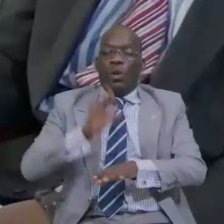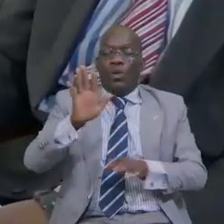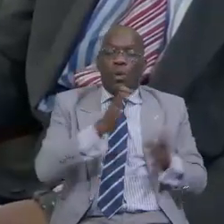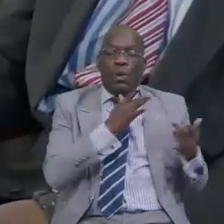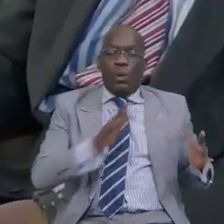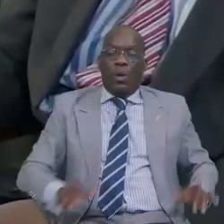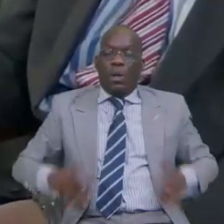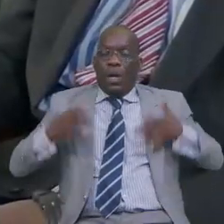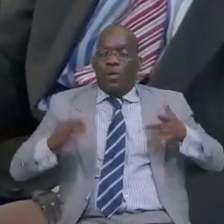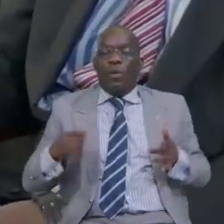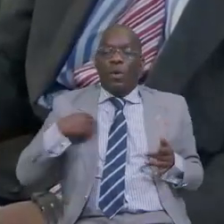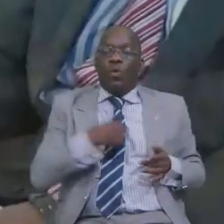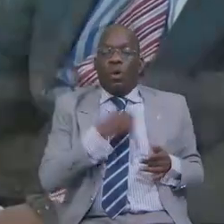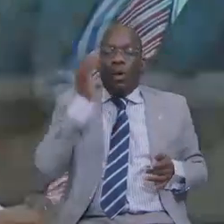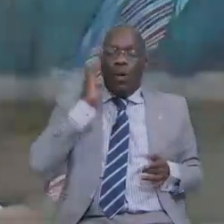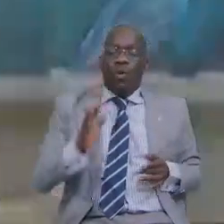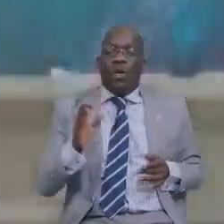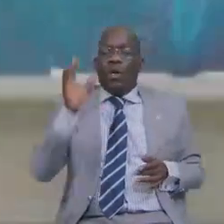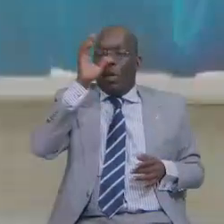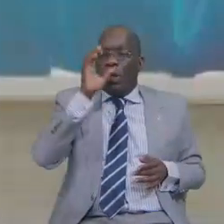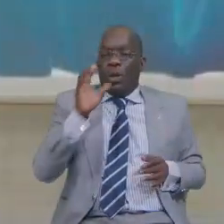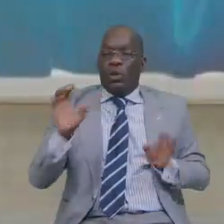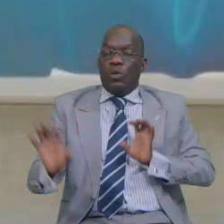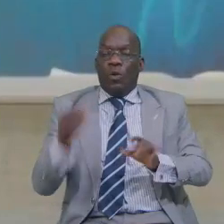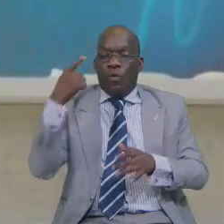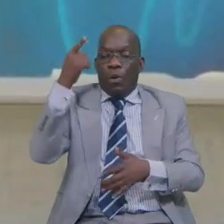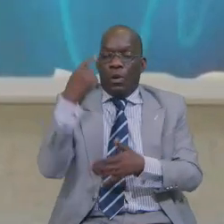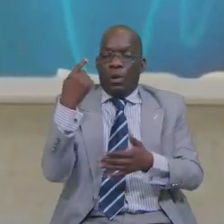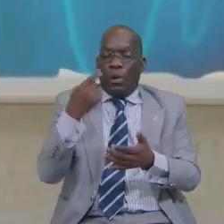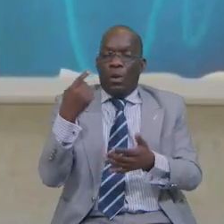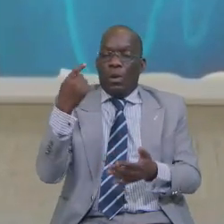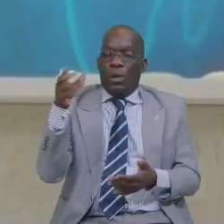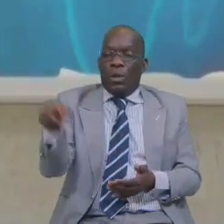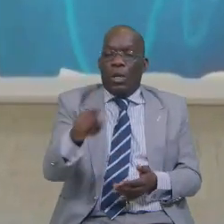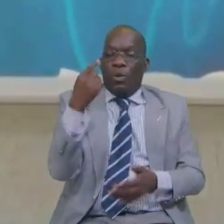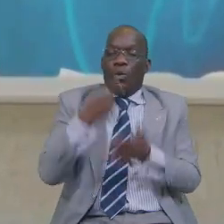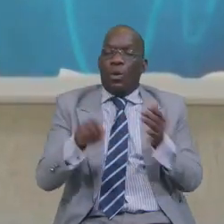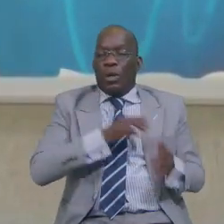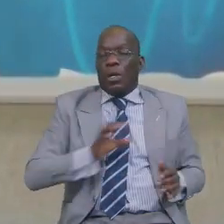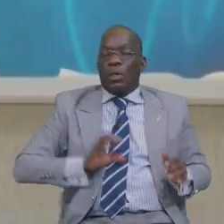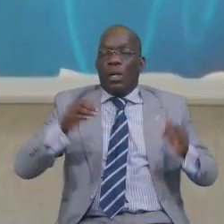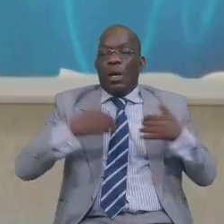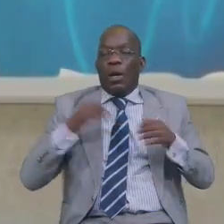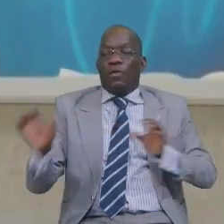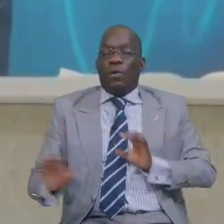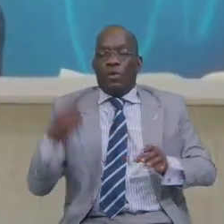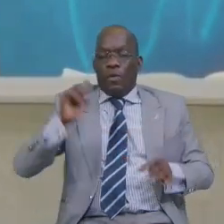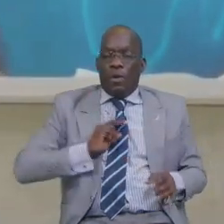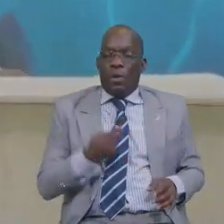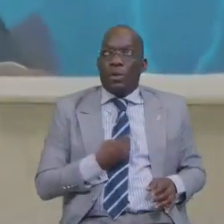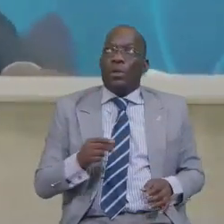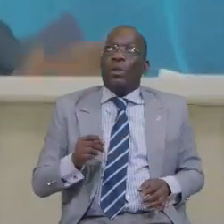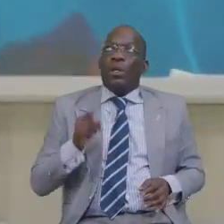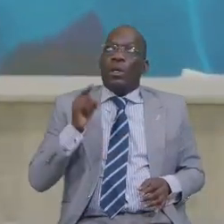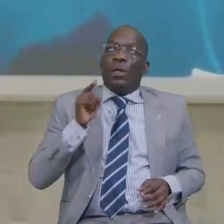do for them what Christ has done in our lives. He compelled us. And then we can go